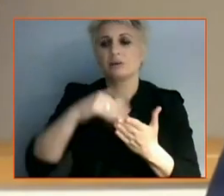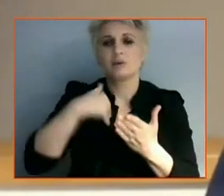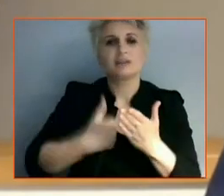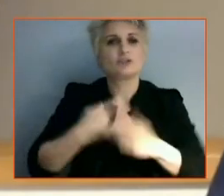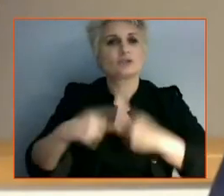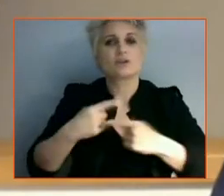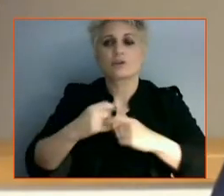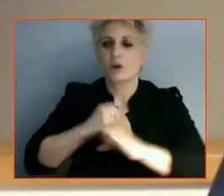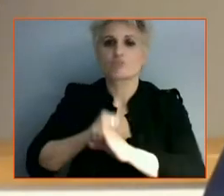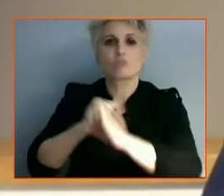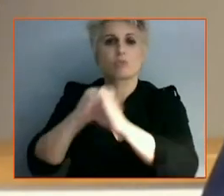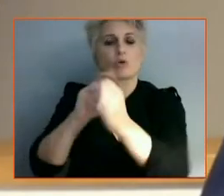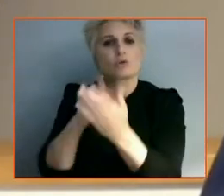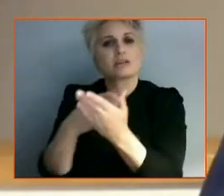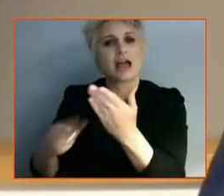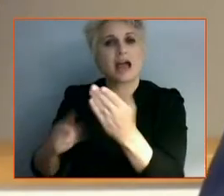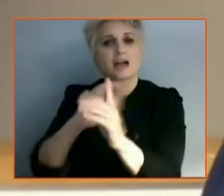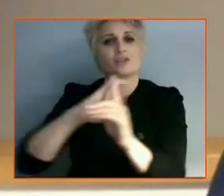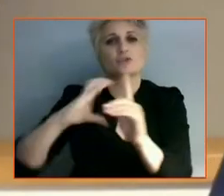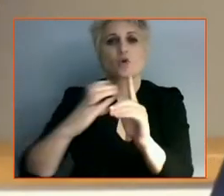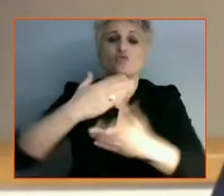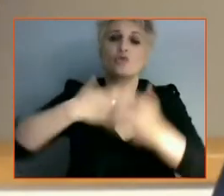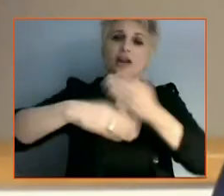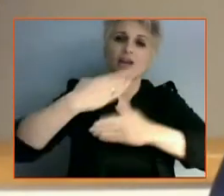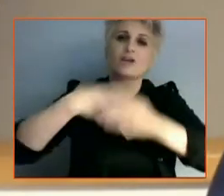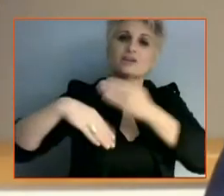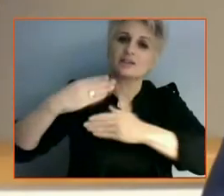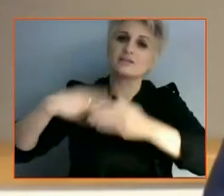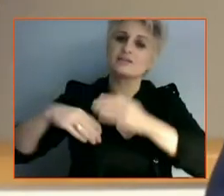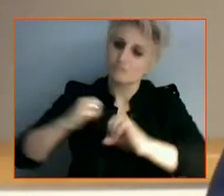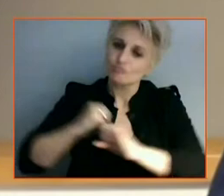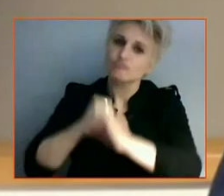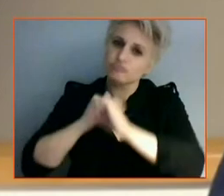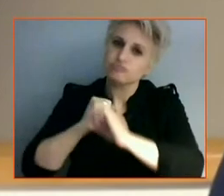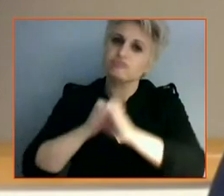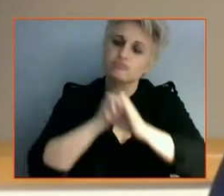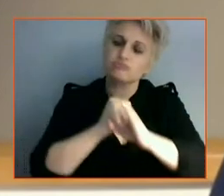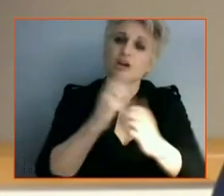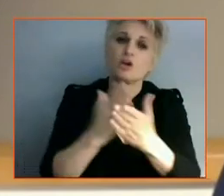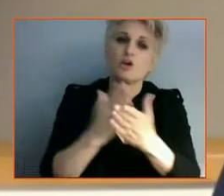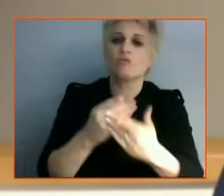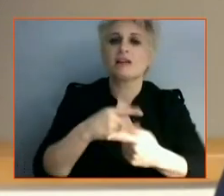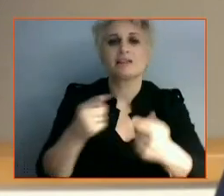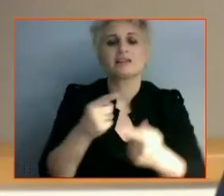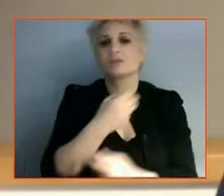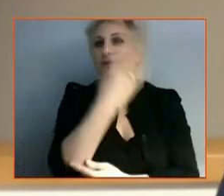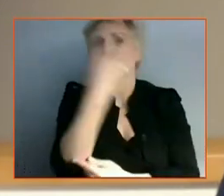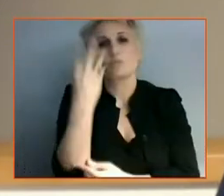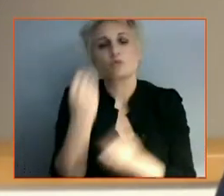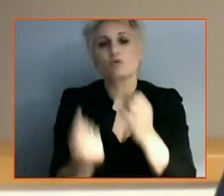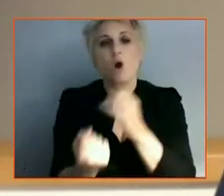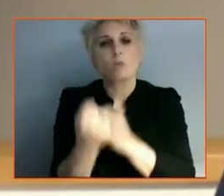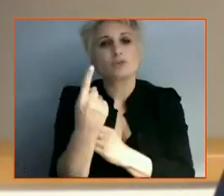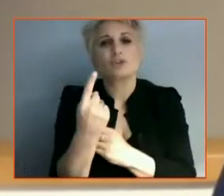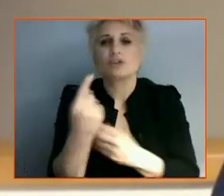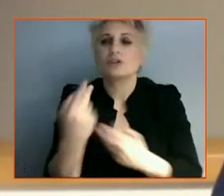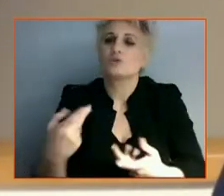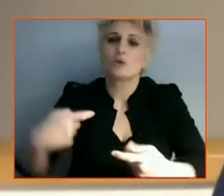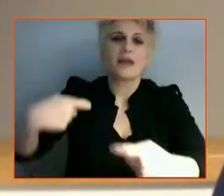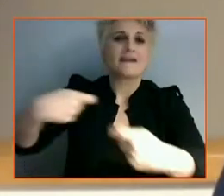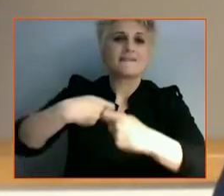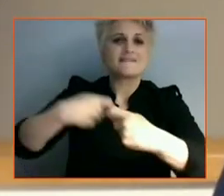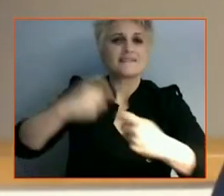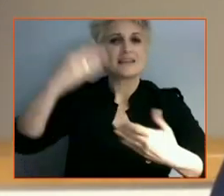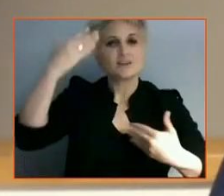and heritage sector as a wonderful opportunity just to enhance the well-being and enhance the connectivity in